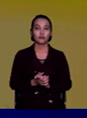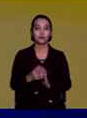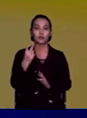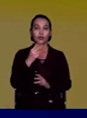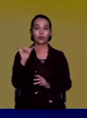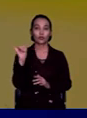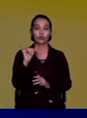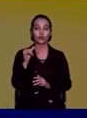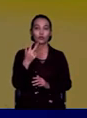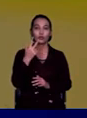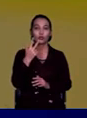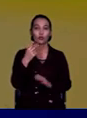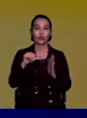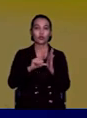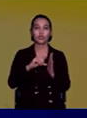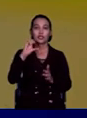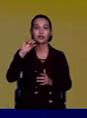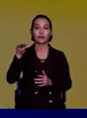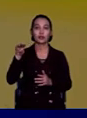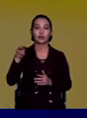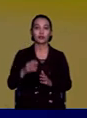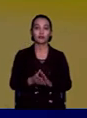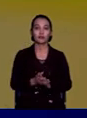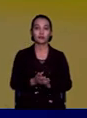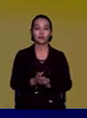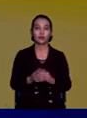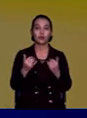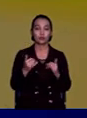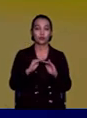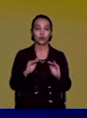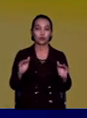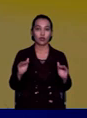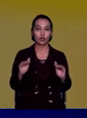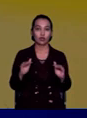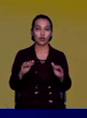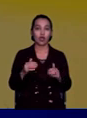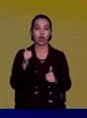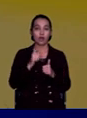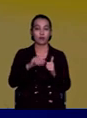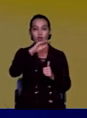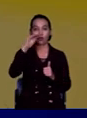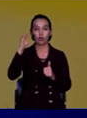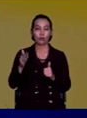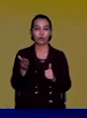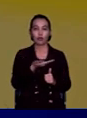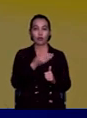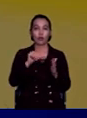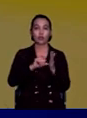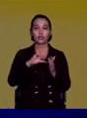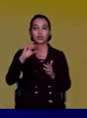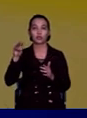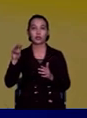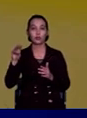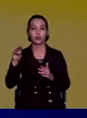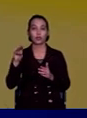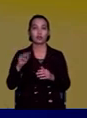2 ko'paytir 3 6 sm. Endi bo'lajonlar, tomonlari 6 sm bo'lgan kvadrat